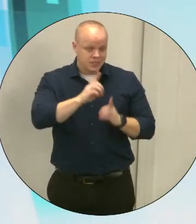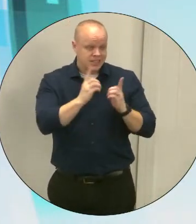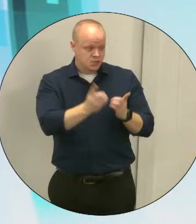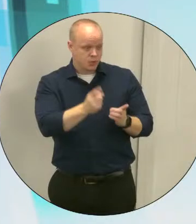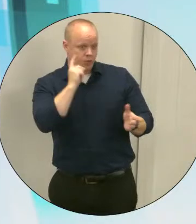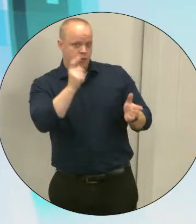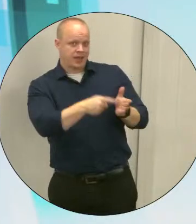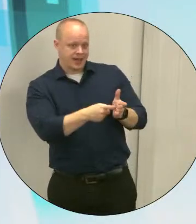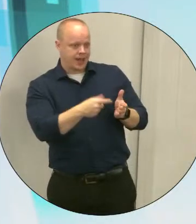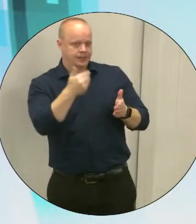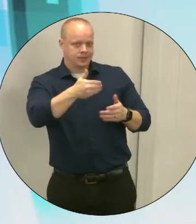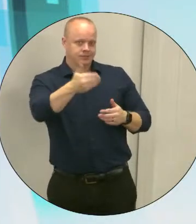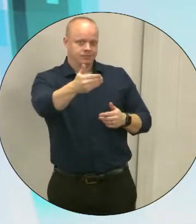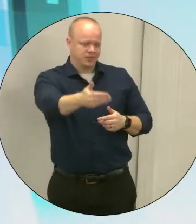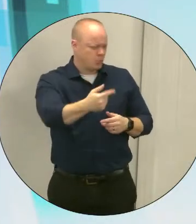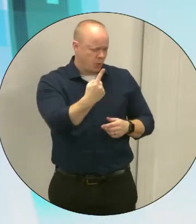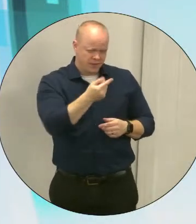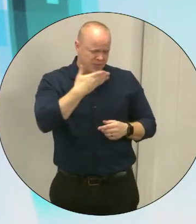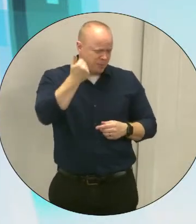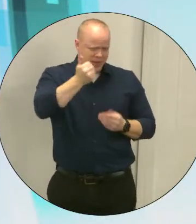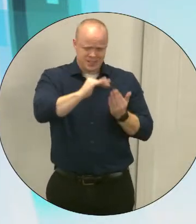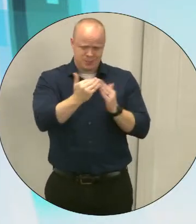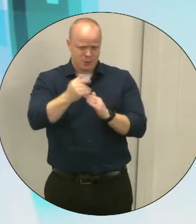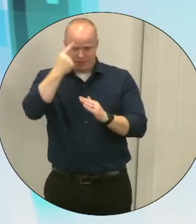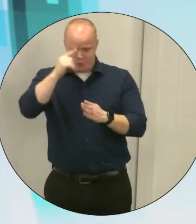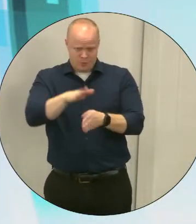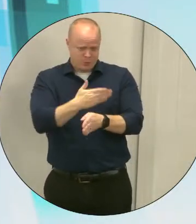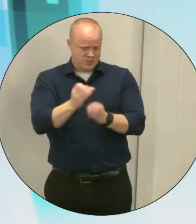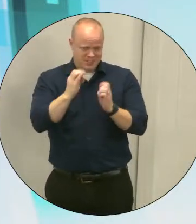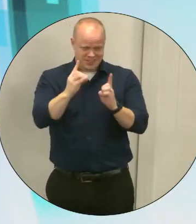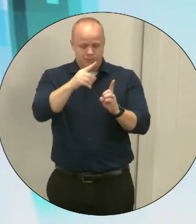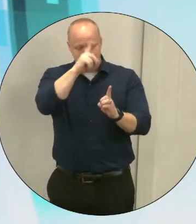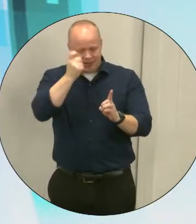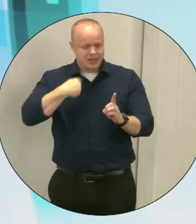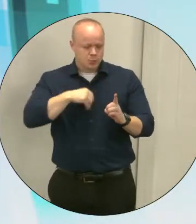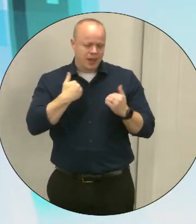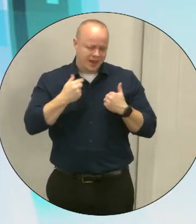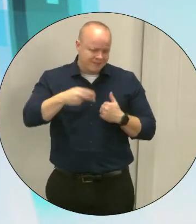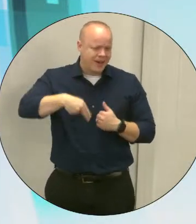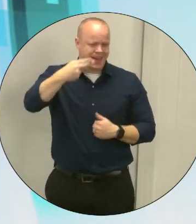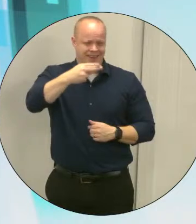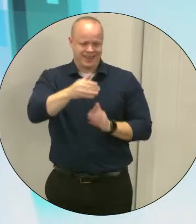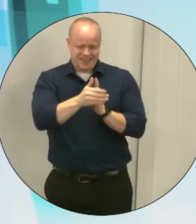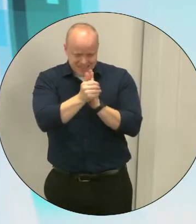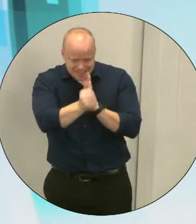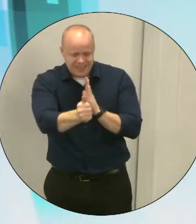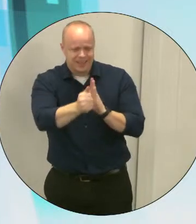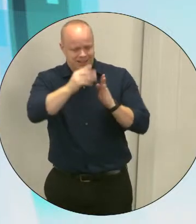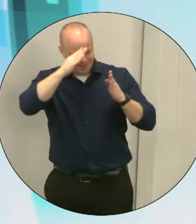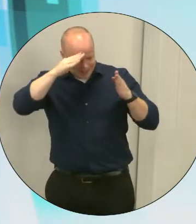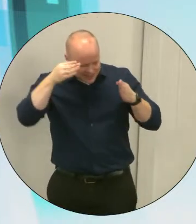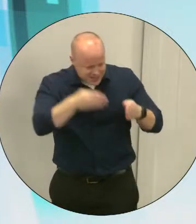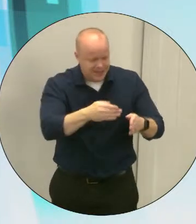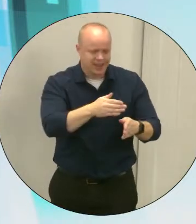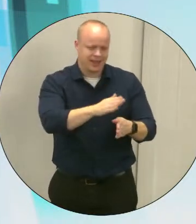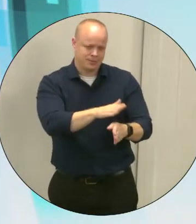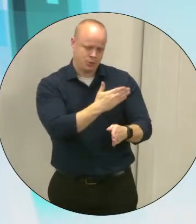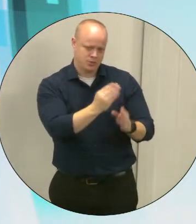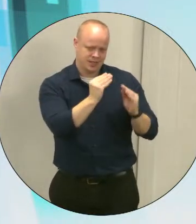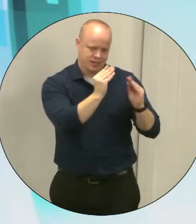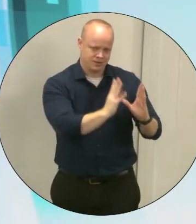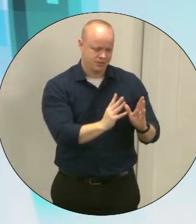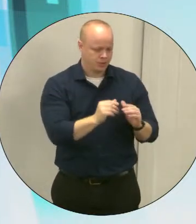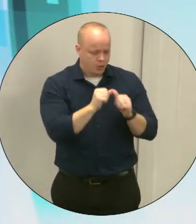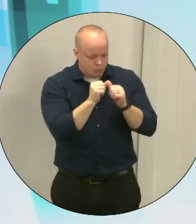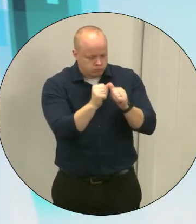of the best communities for music education because we have highly skilled, dedicated music educators who continuously refine